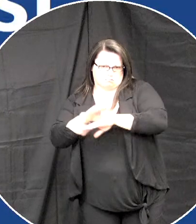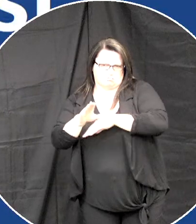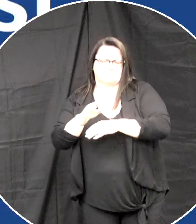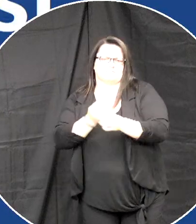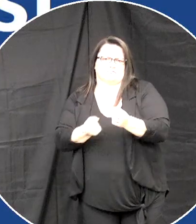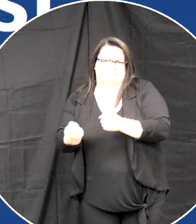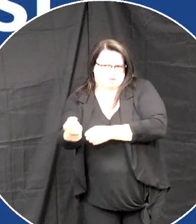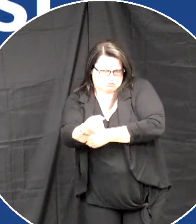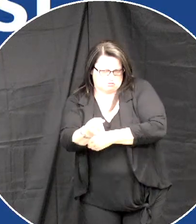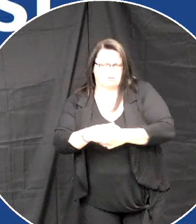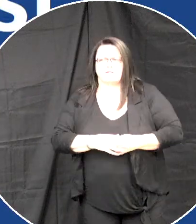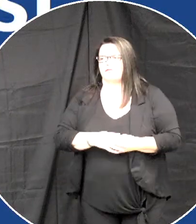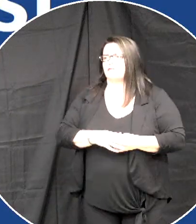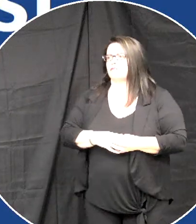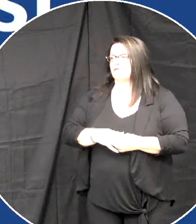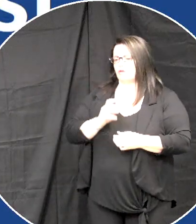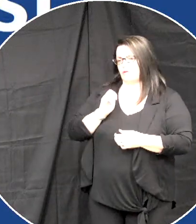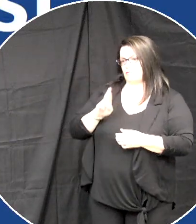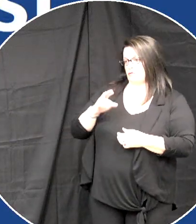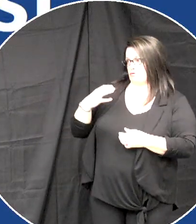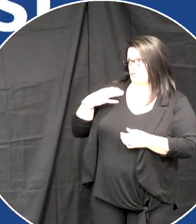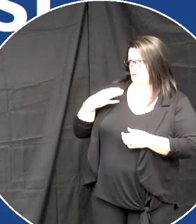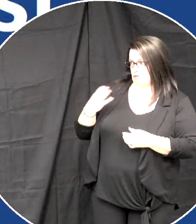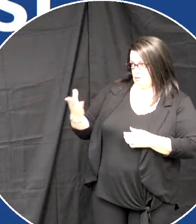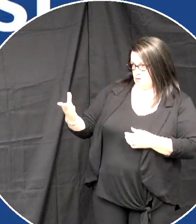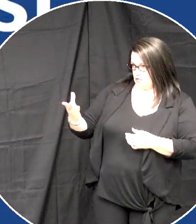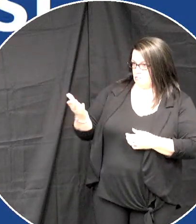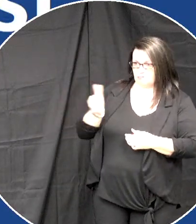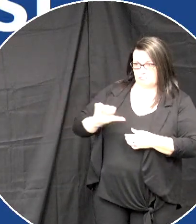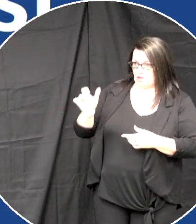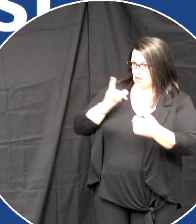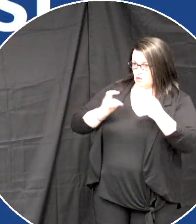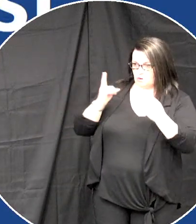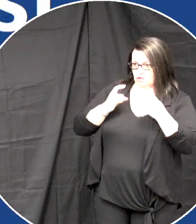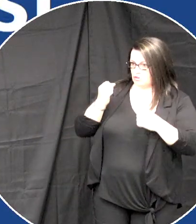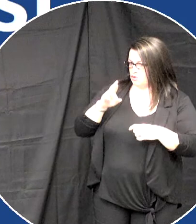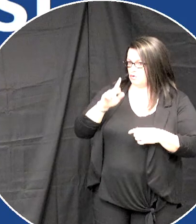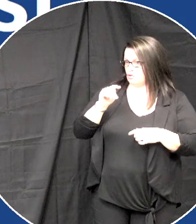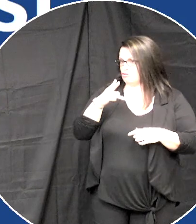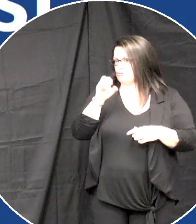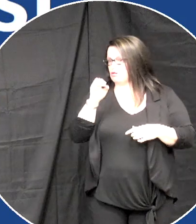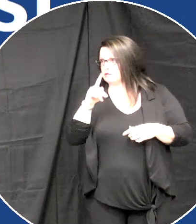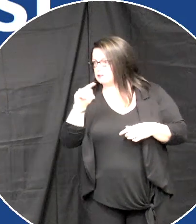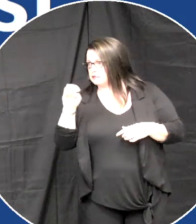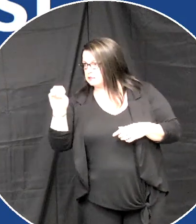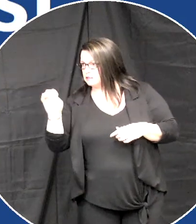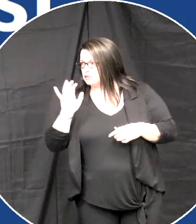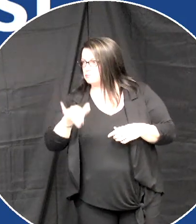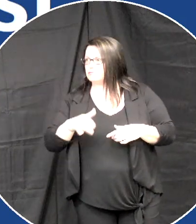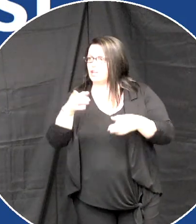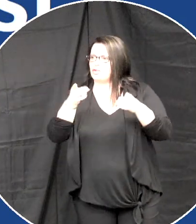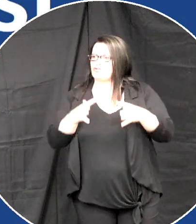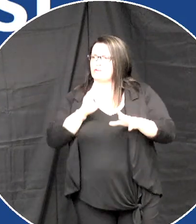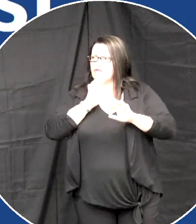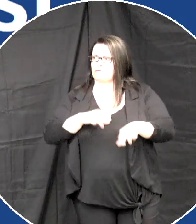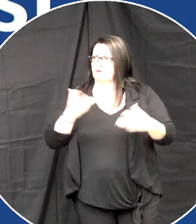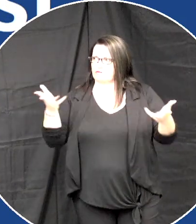Chair, subject to questions from you or trustees, that is the director's report.